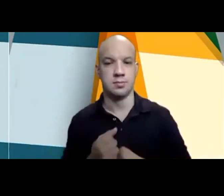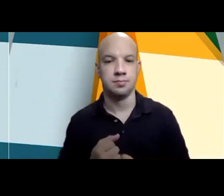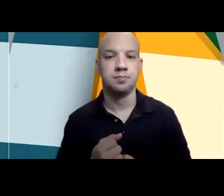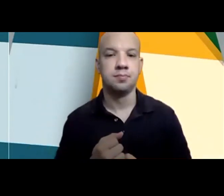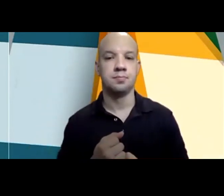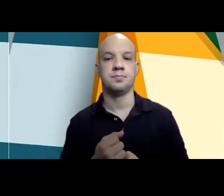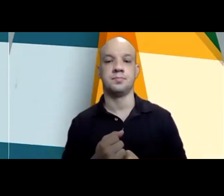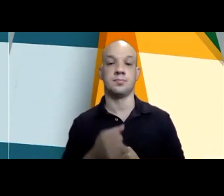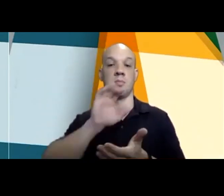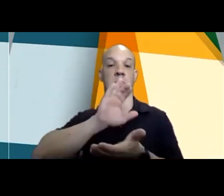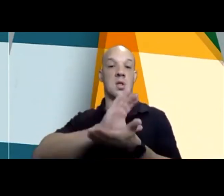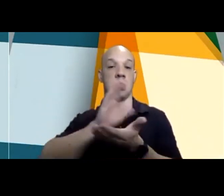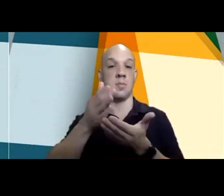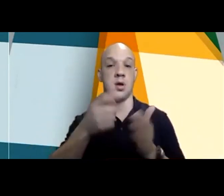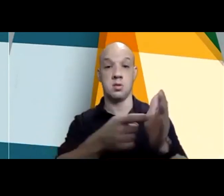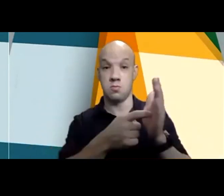the amount required,